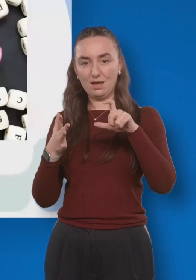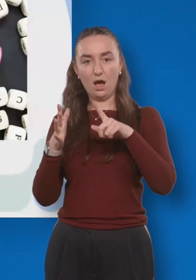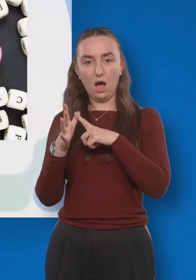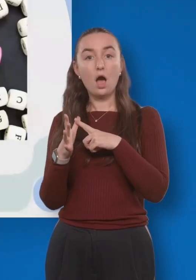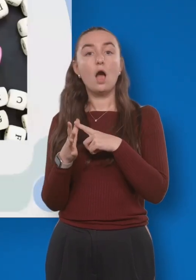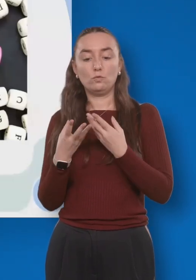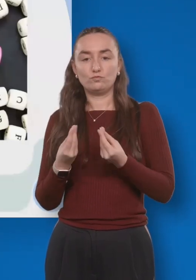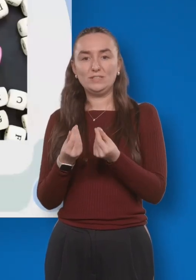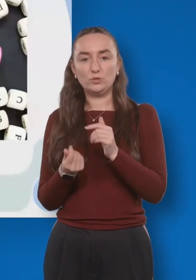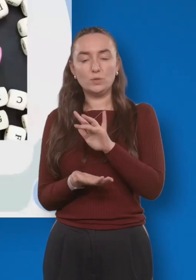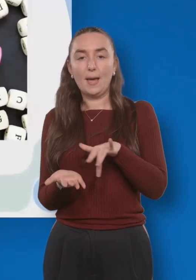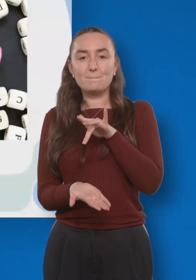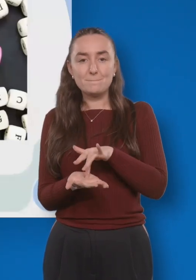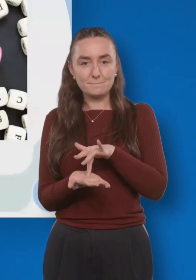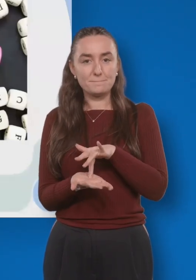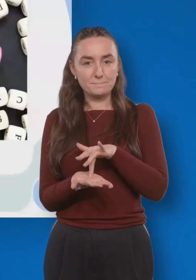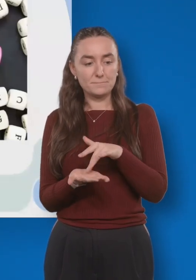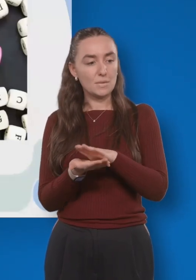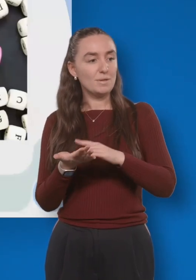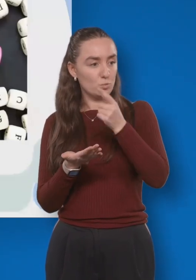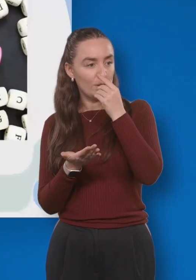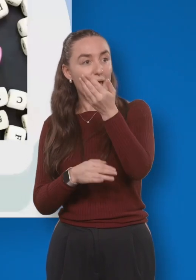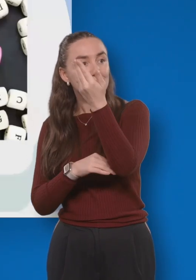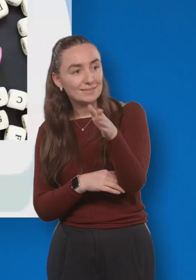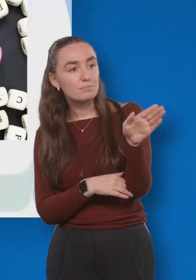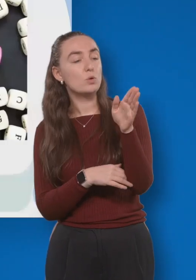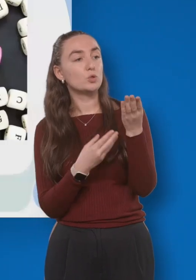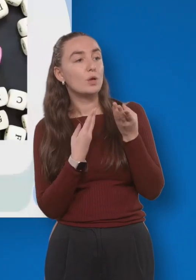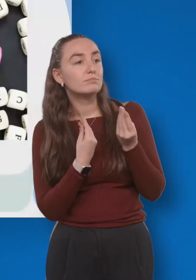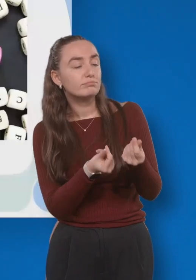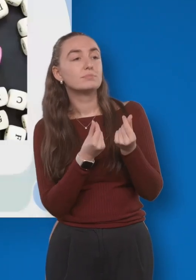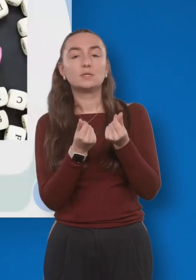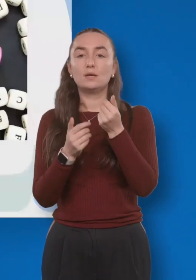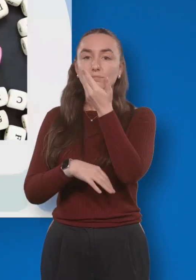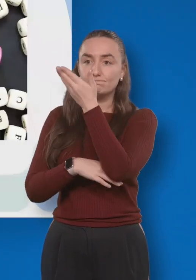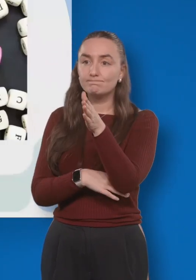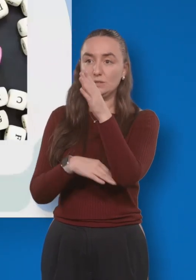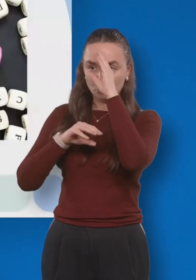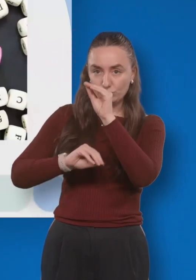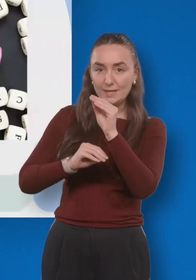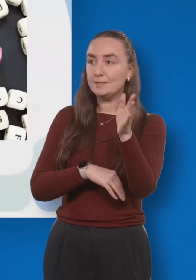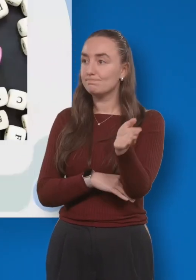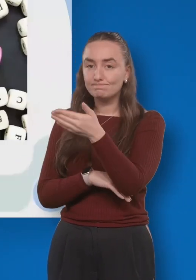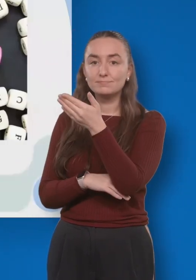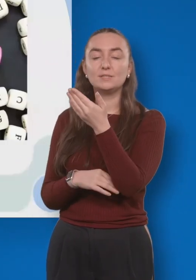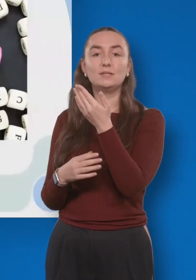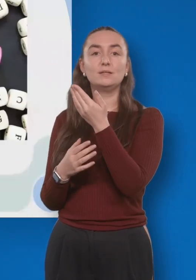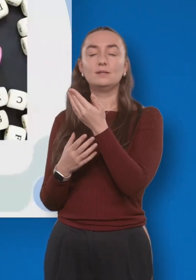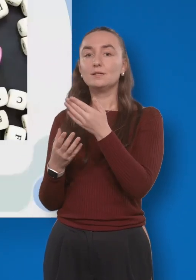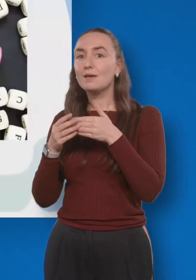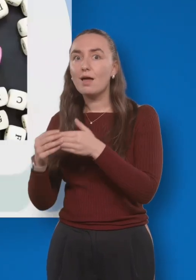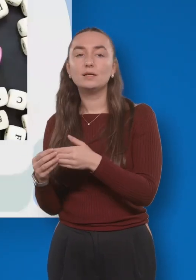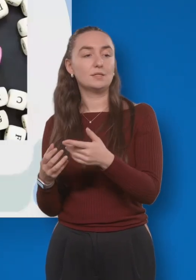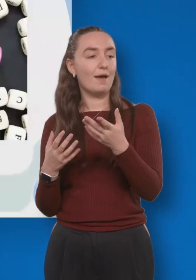where we are pointing to web-based resources, training resources, toolkits, guidelines, and training resources as